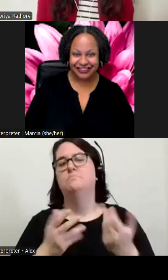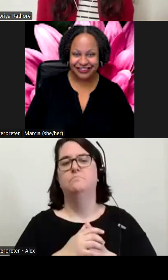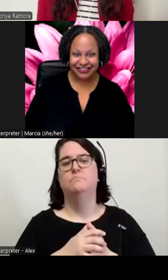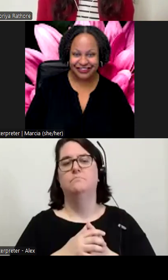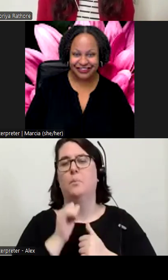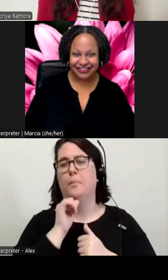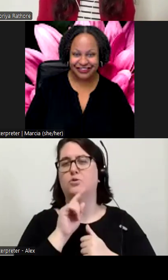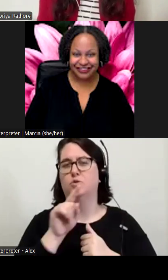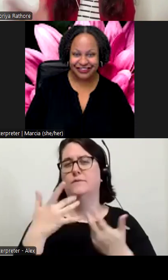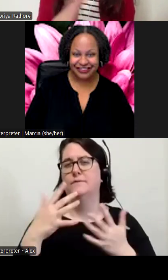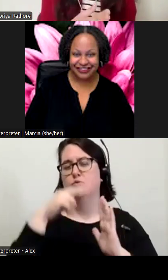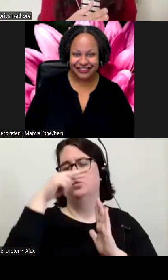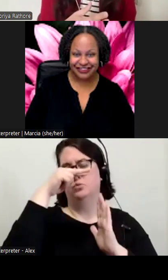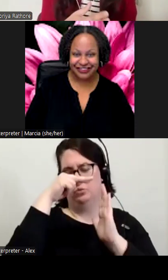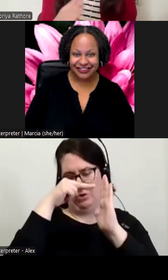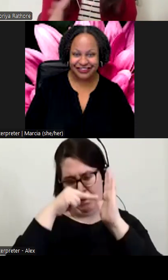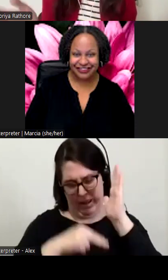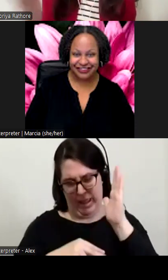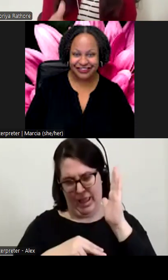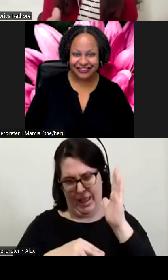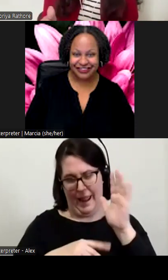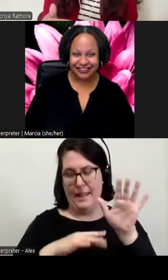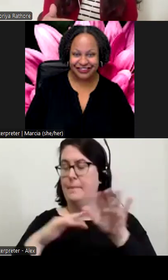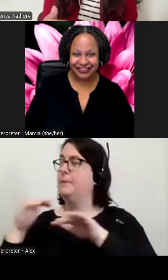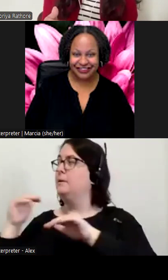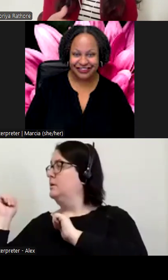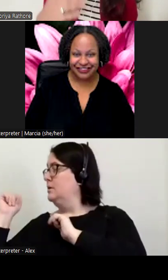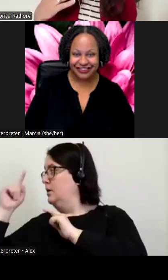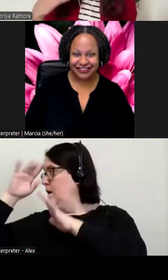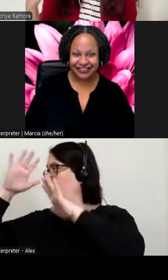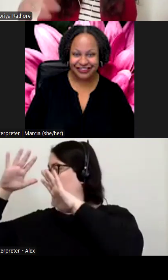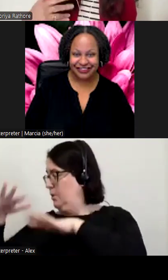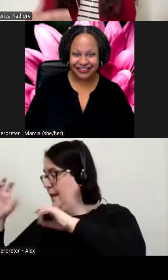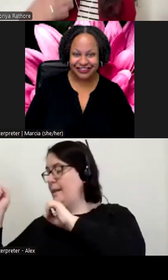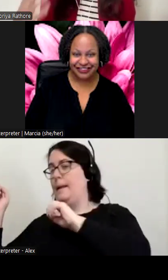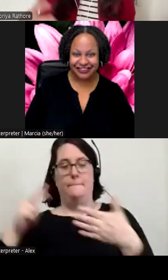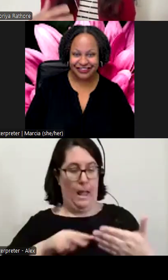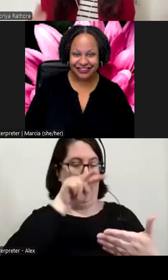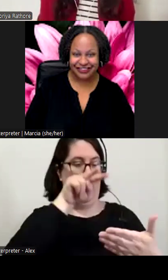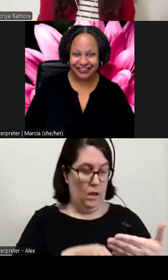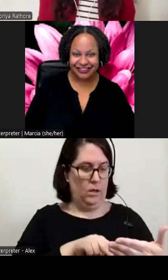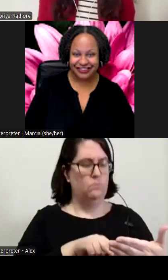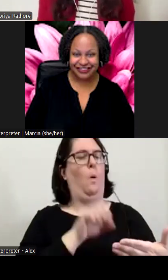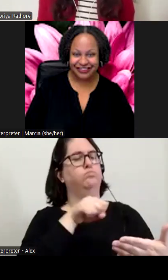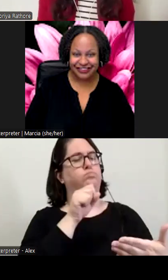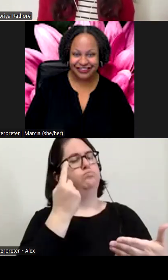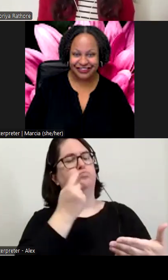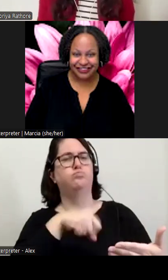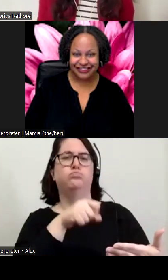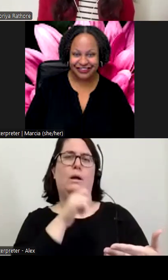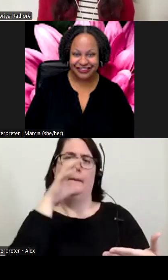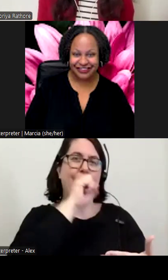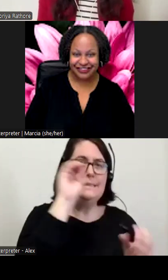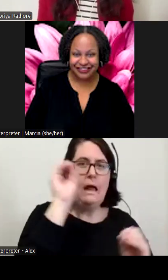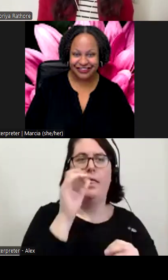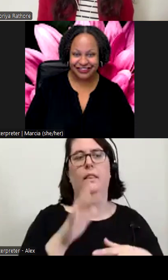really read through and then given yourself a break maybe and come back to the application and read it with fresh eyes to make sure everything makes sense